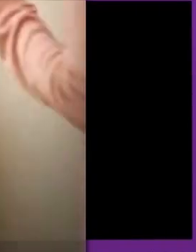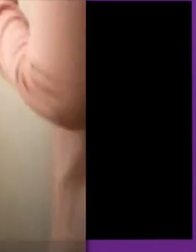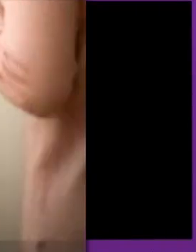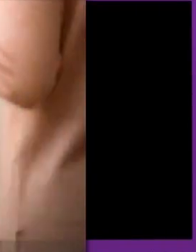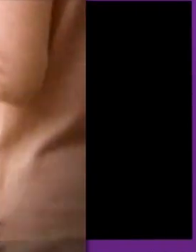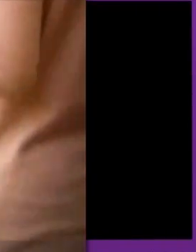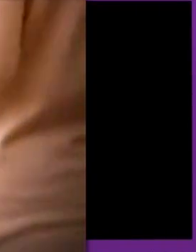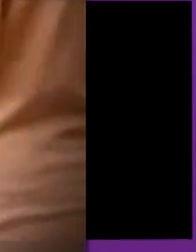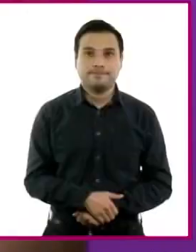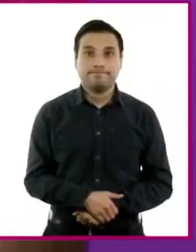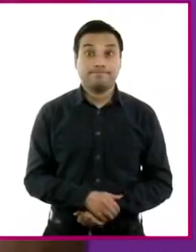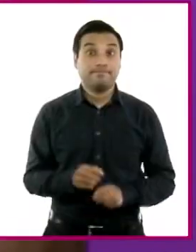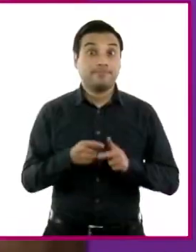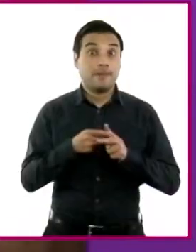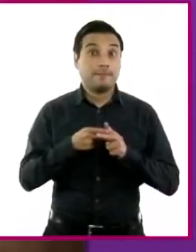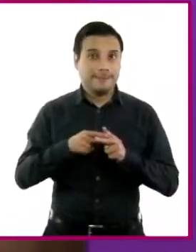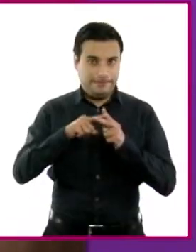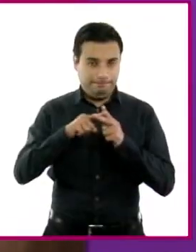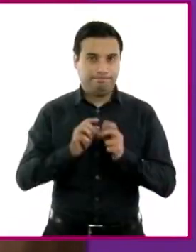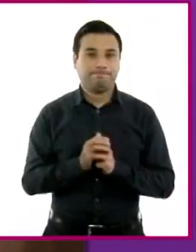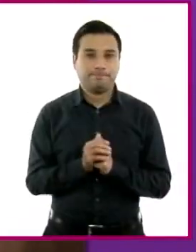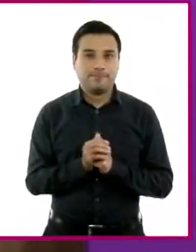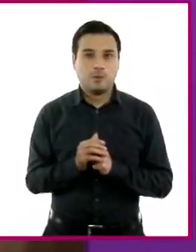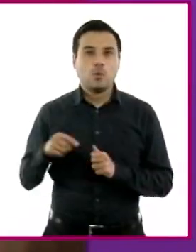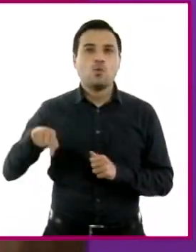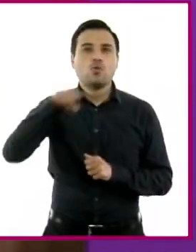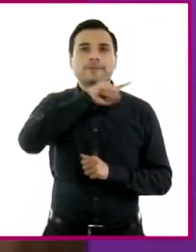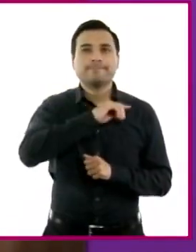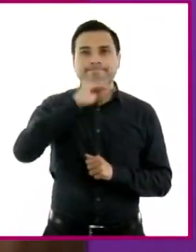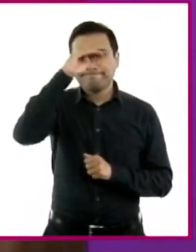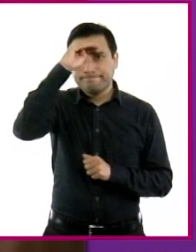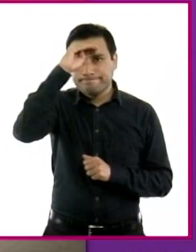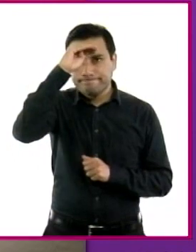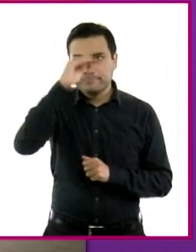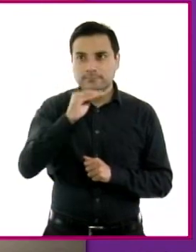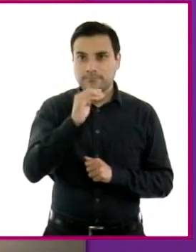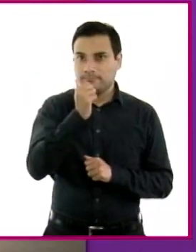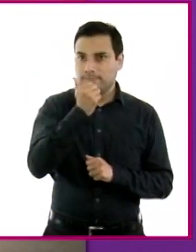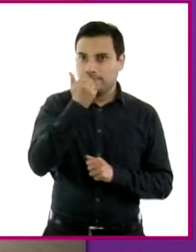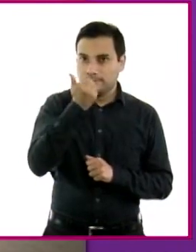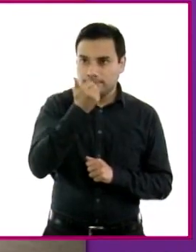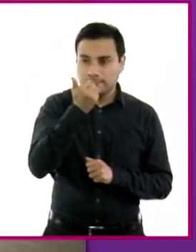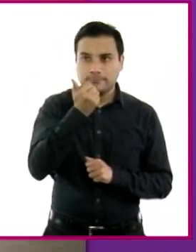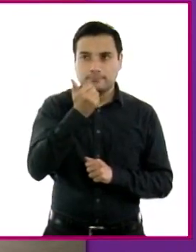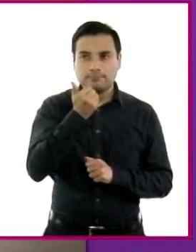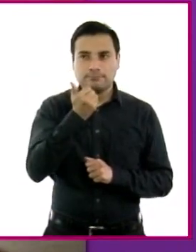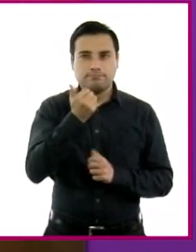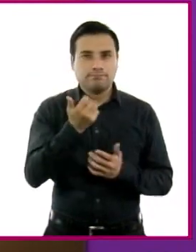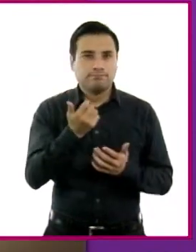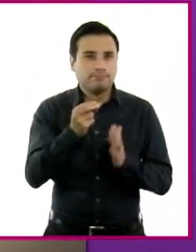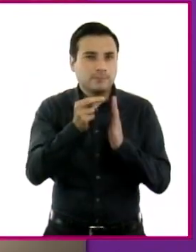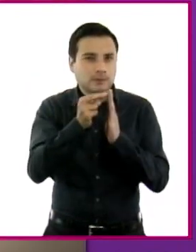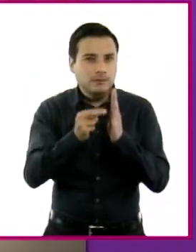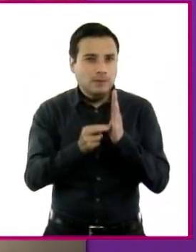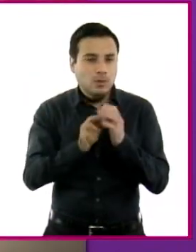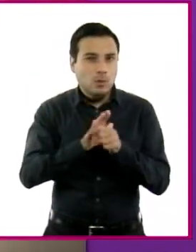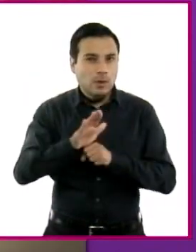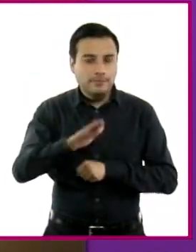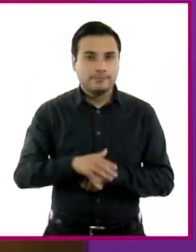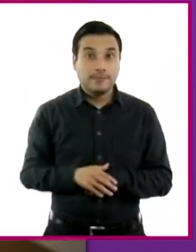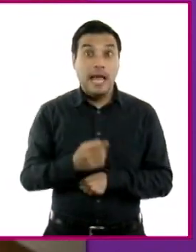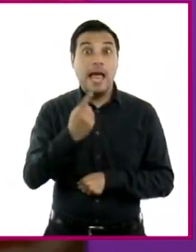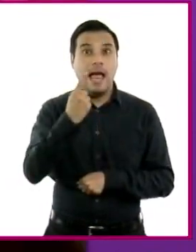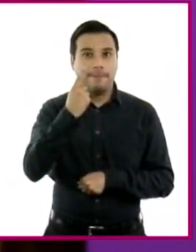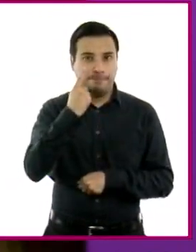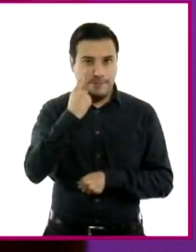Well, ladies, let's begin. Think about actions that the students must and mustn't do. Look, there's a